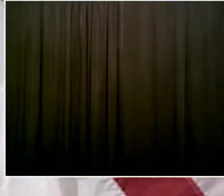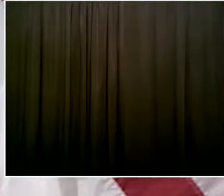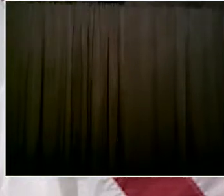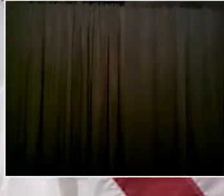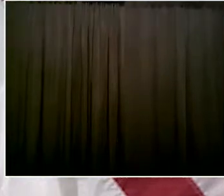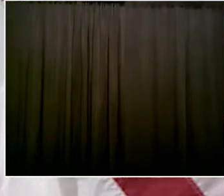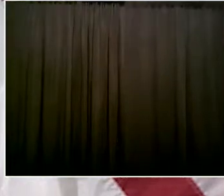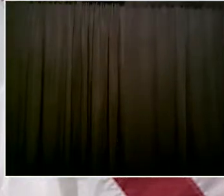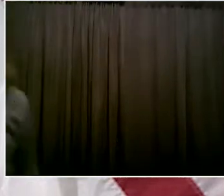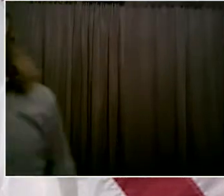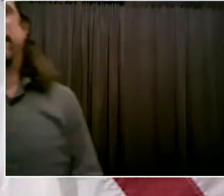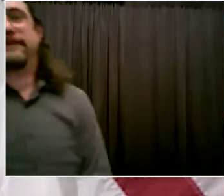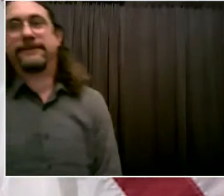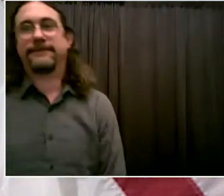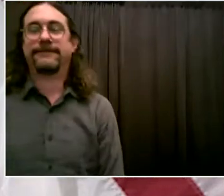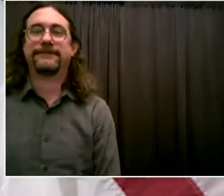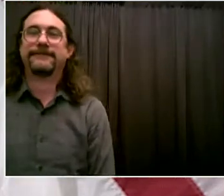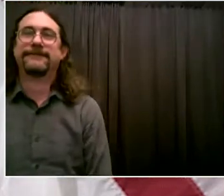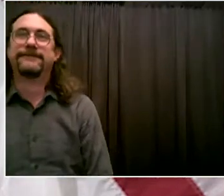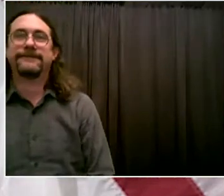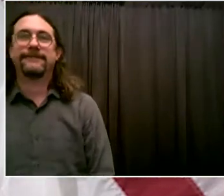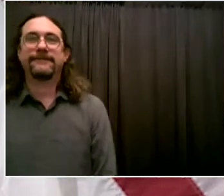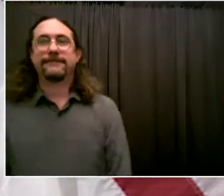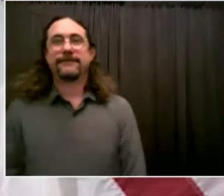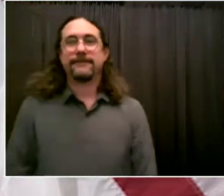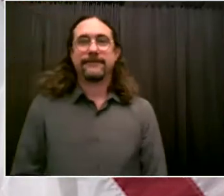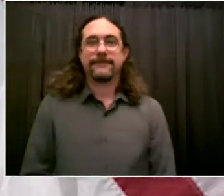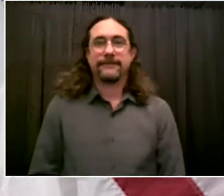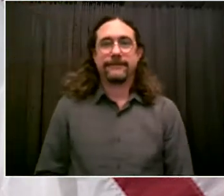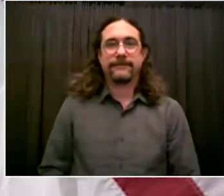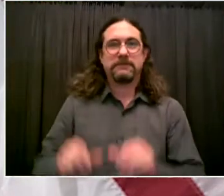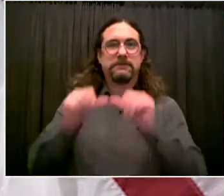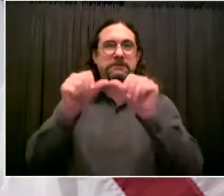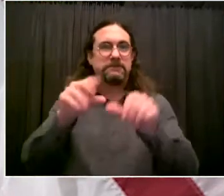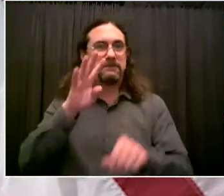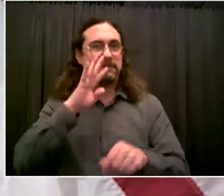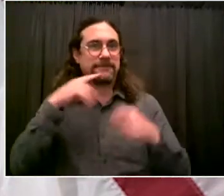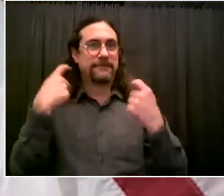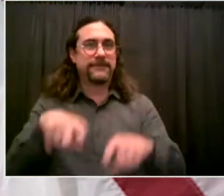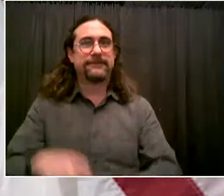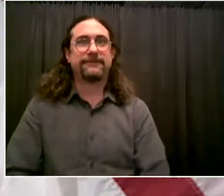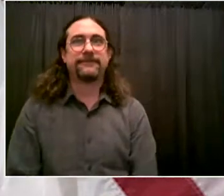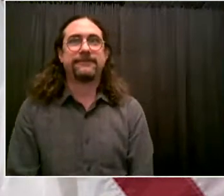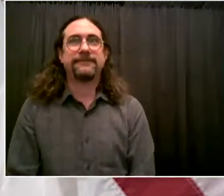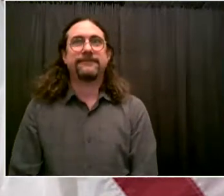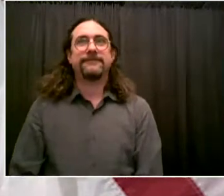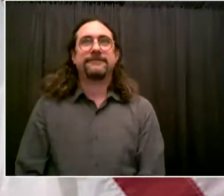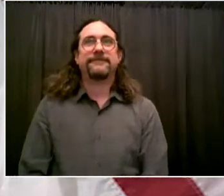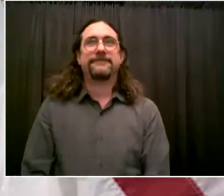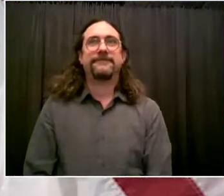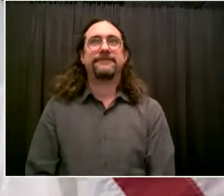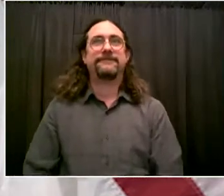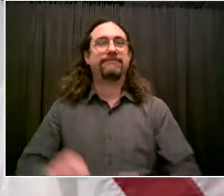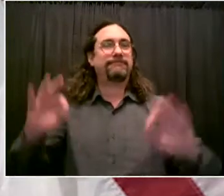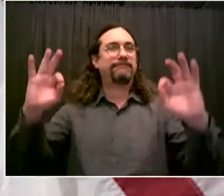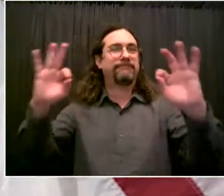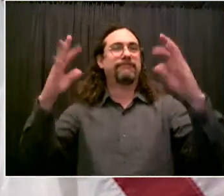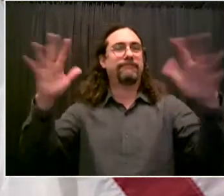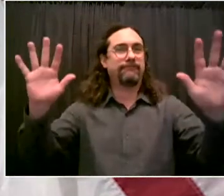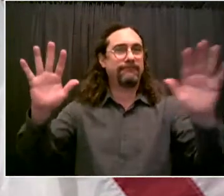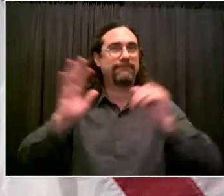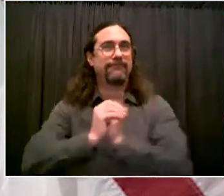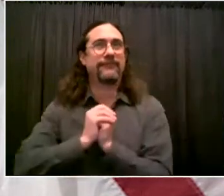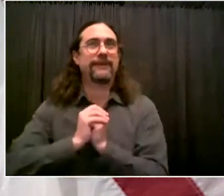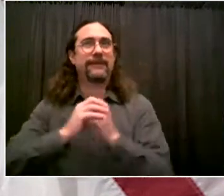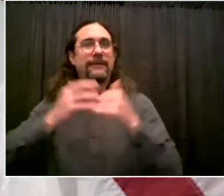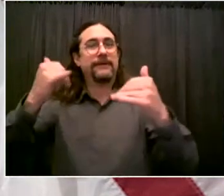podemos hacer aún más con más suministros. With that, let's take questions